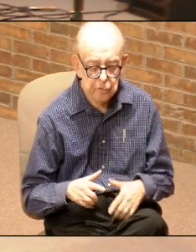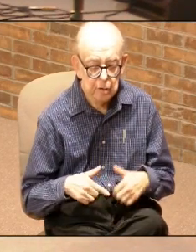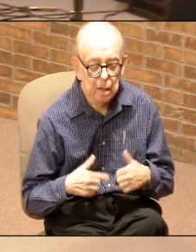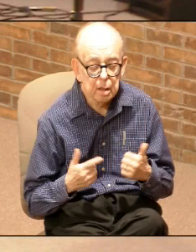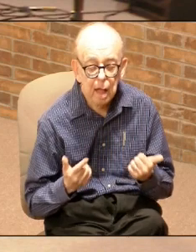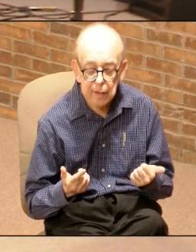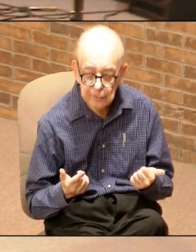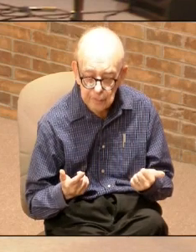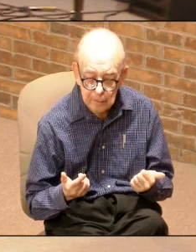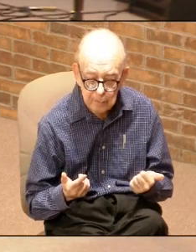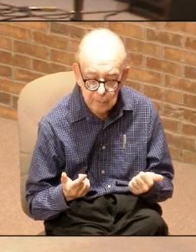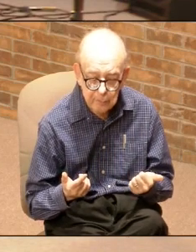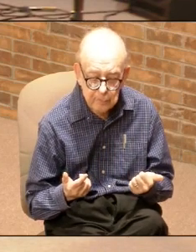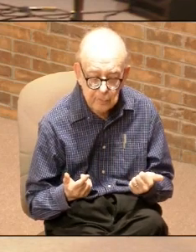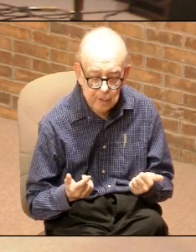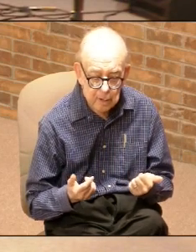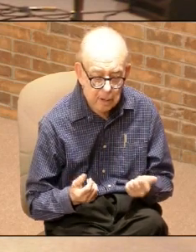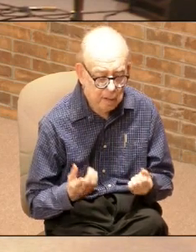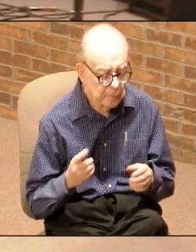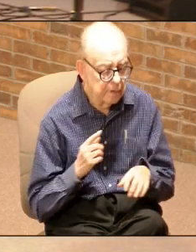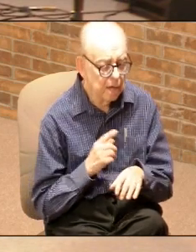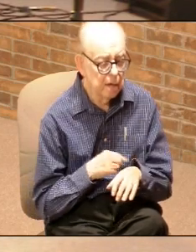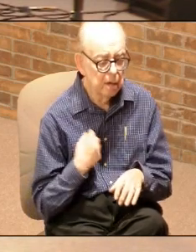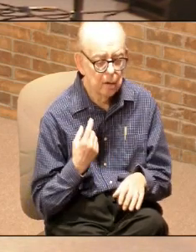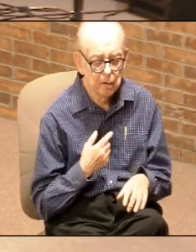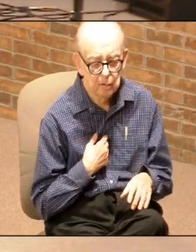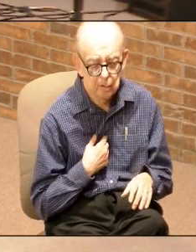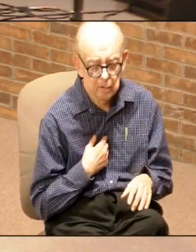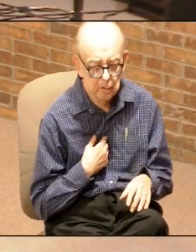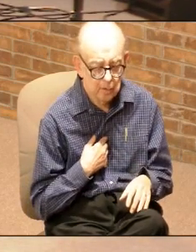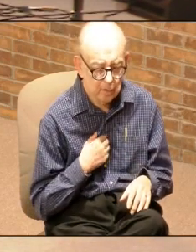life. So many times we get